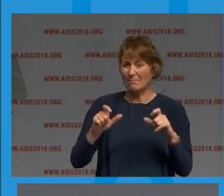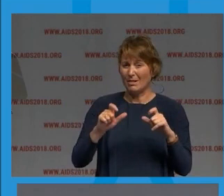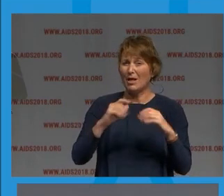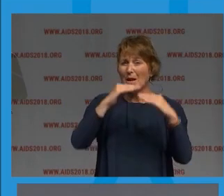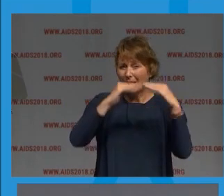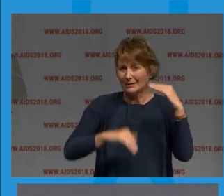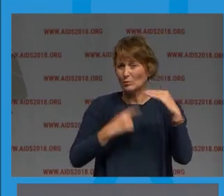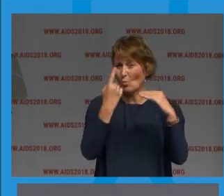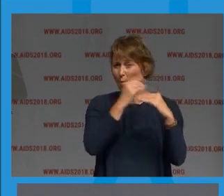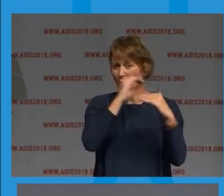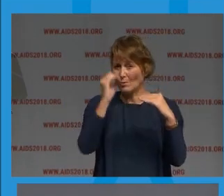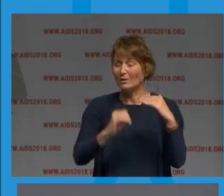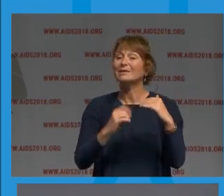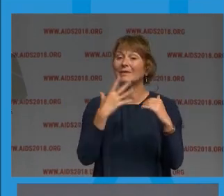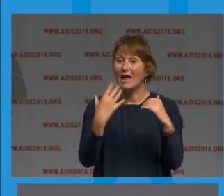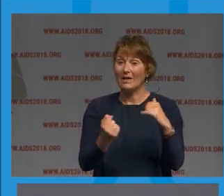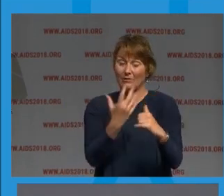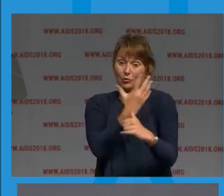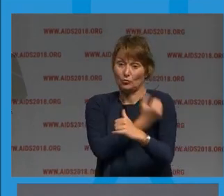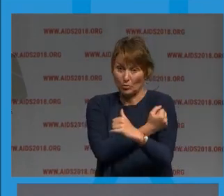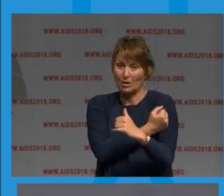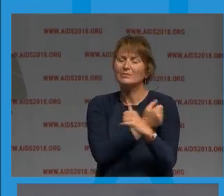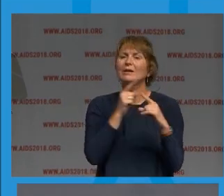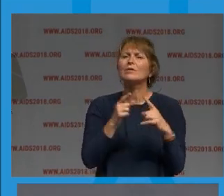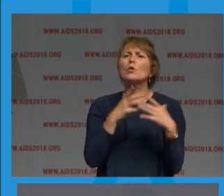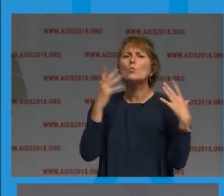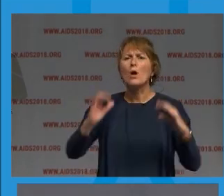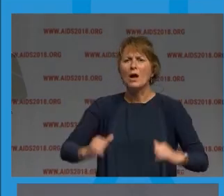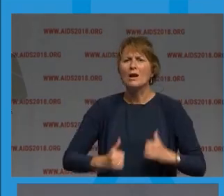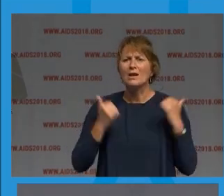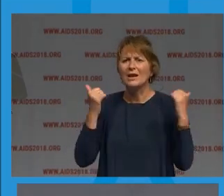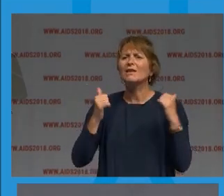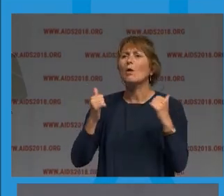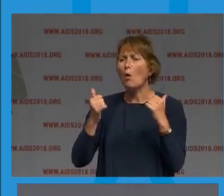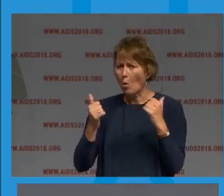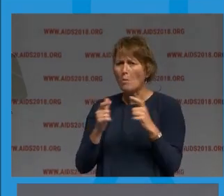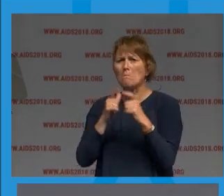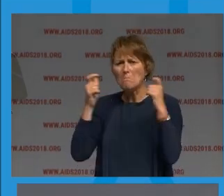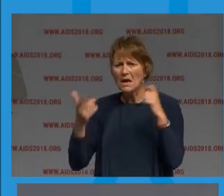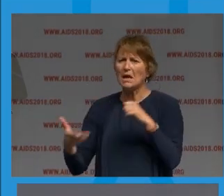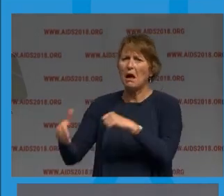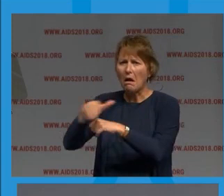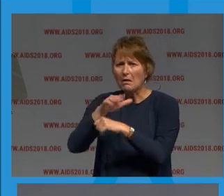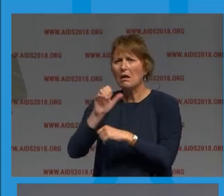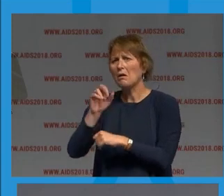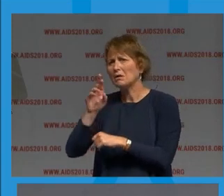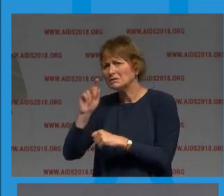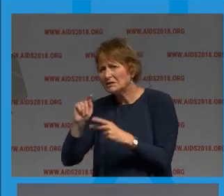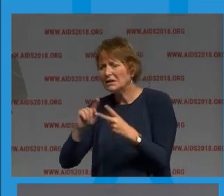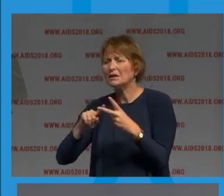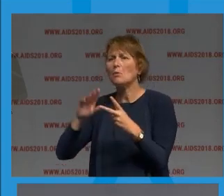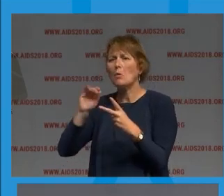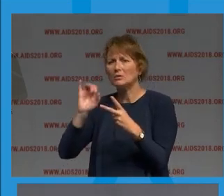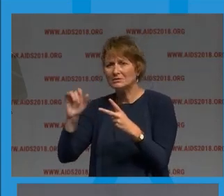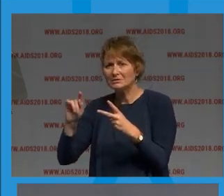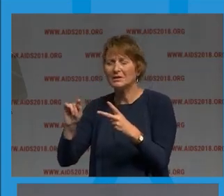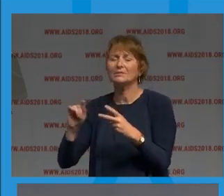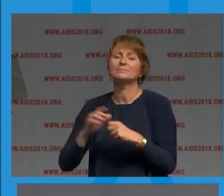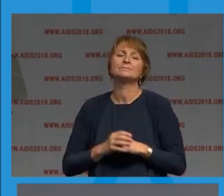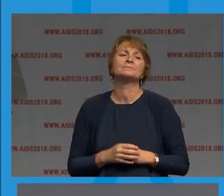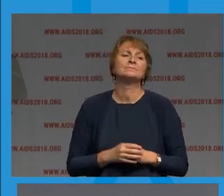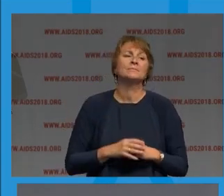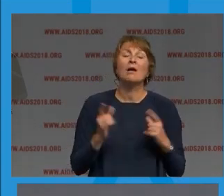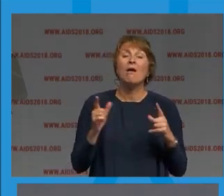in countries with high coverage of both NSP and OST. Countries with higher numbers of PIWID,